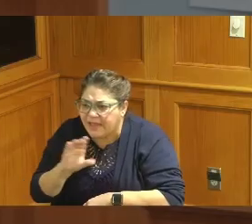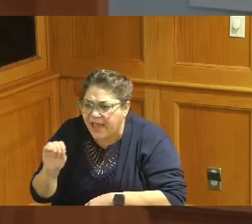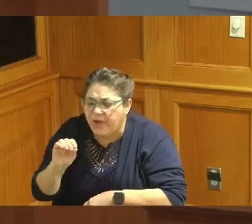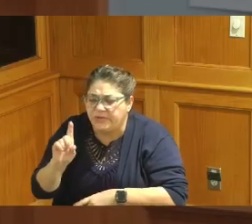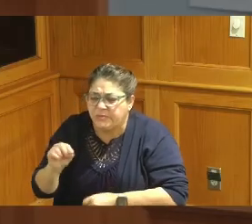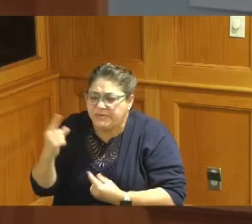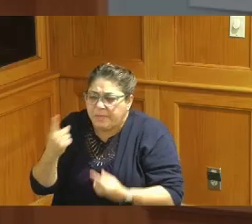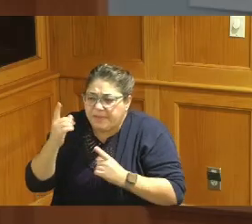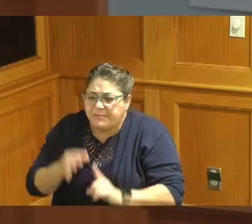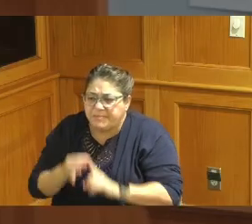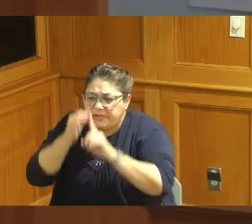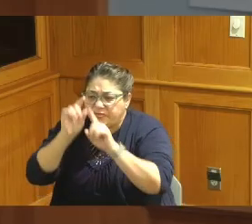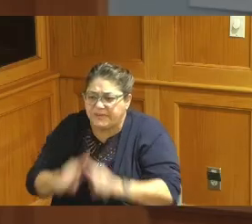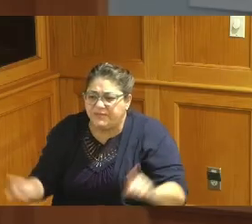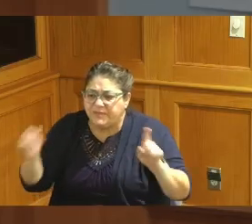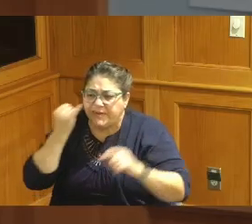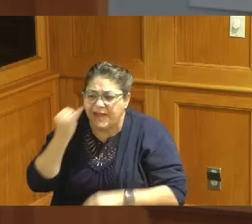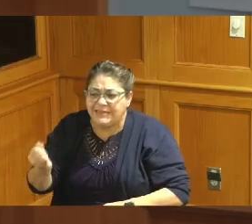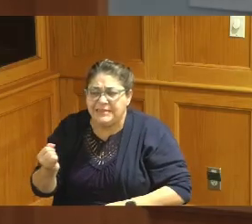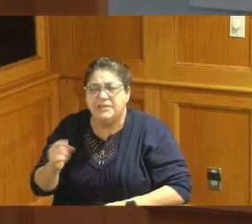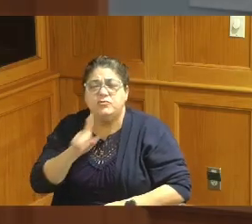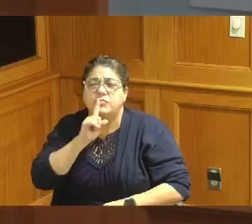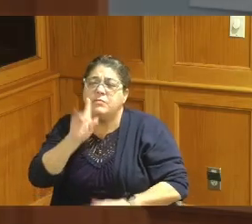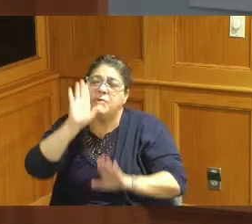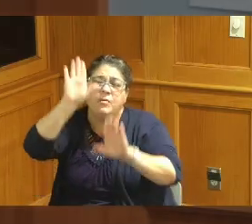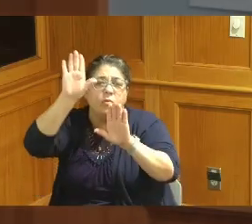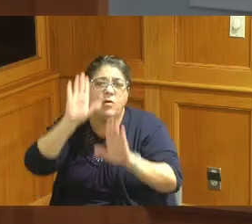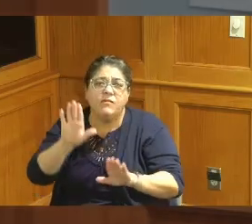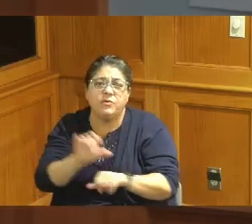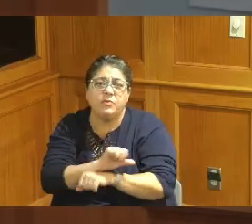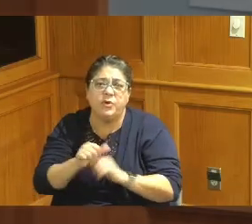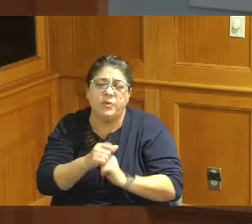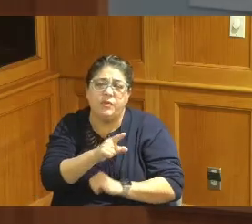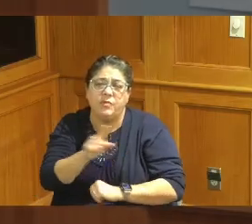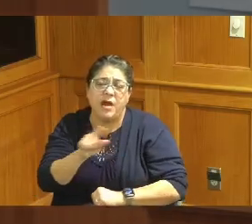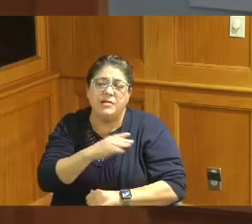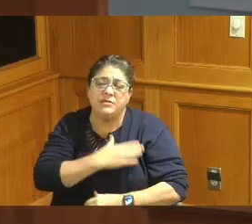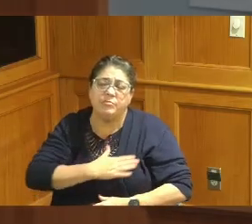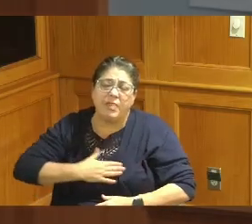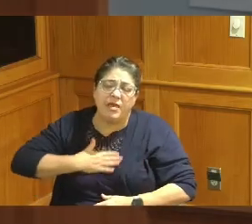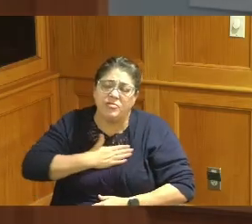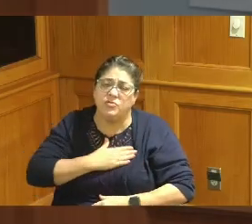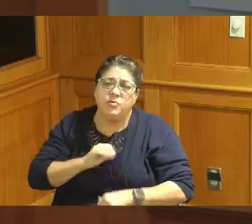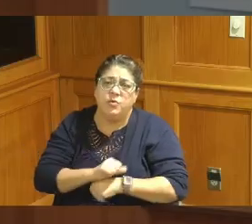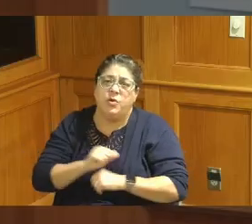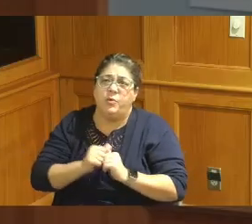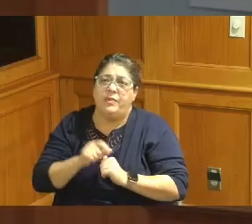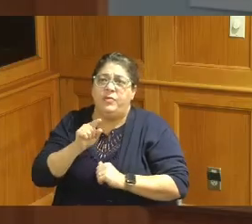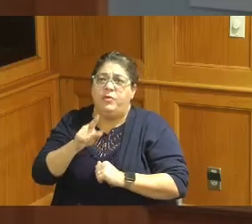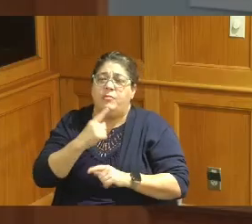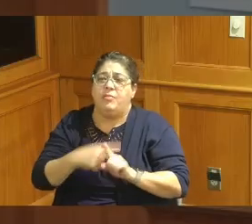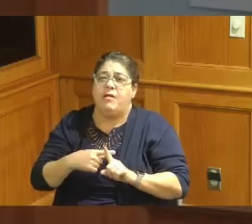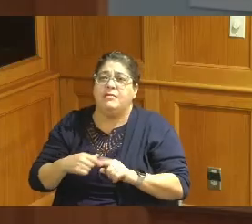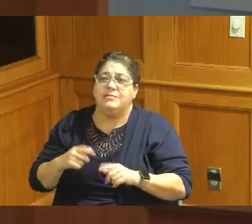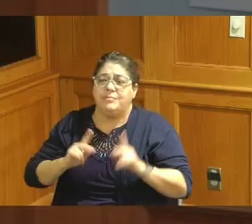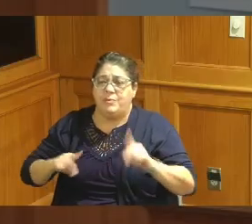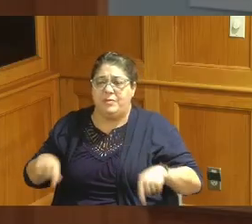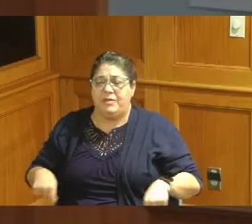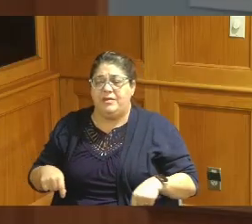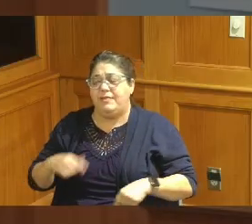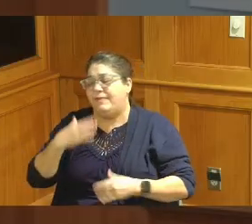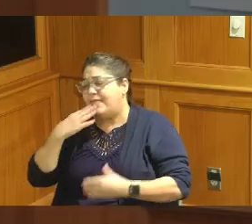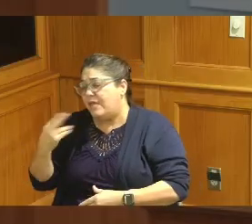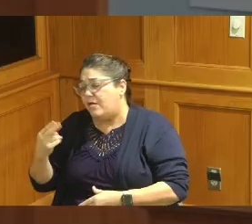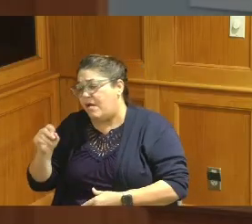And it has been a real pleasure to work with you all and directly with the administration. It's been a really, really, really great partnership. So I want to thank Holly